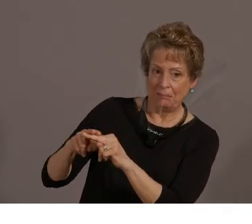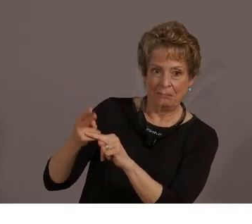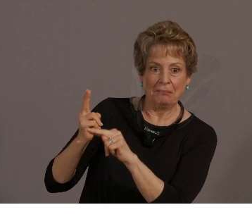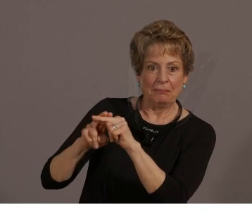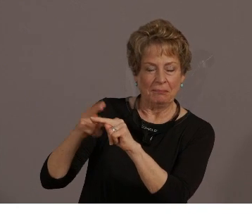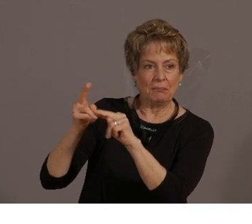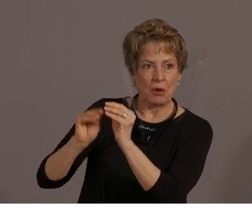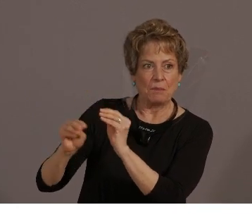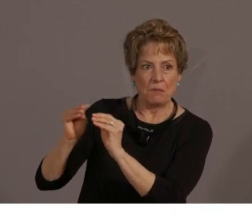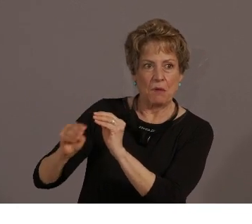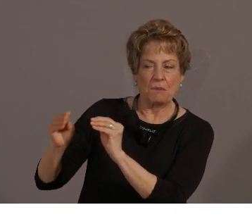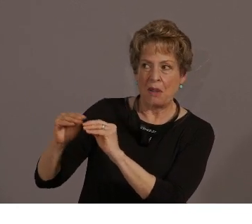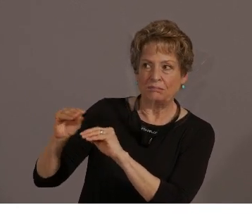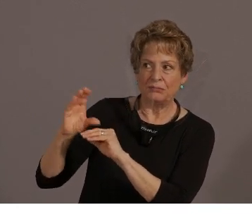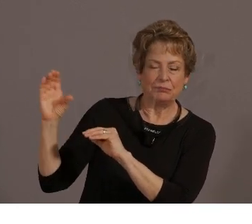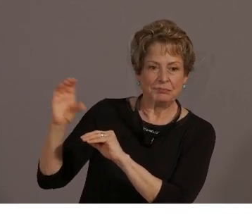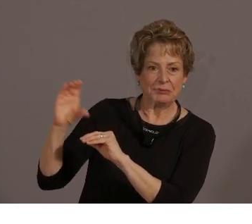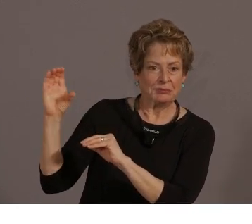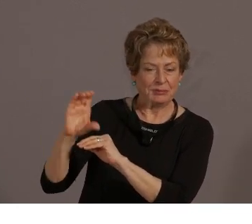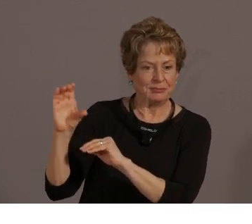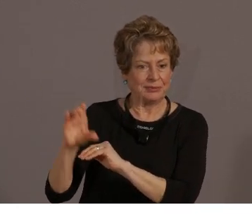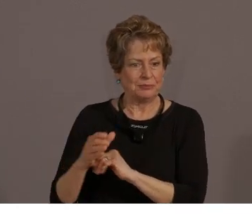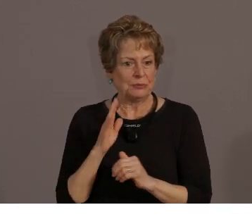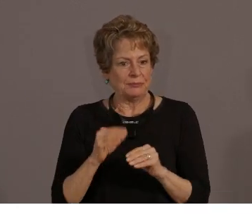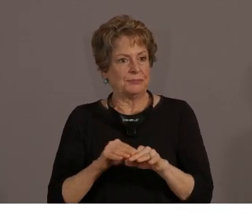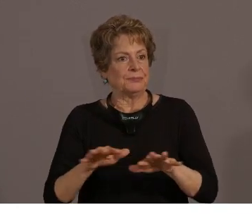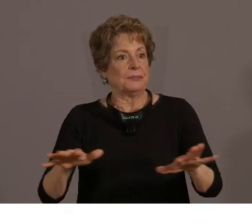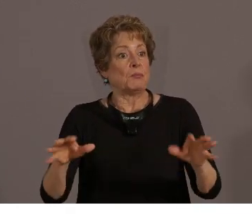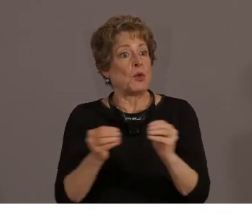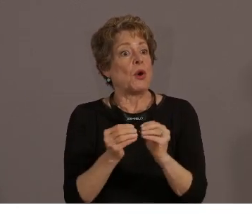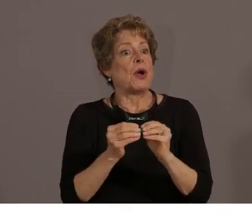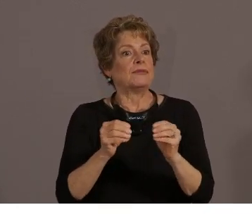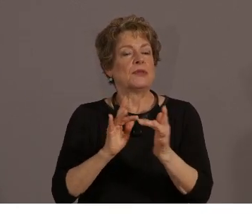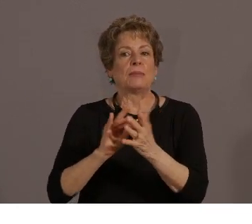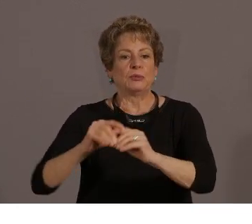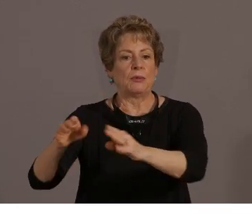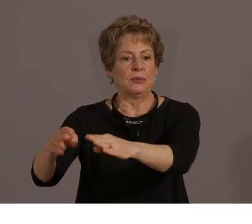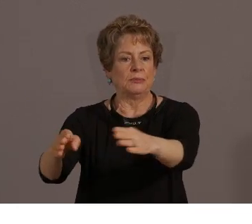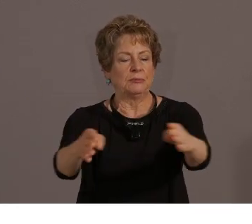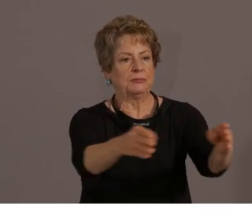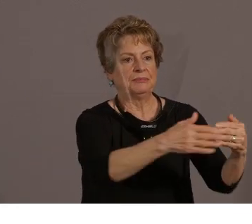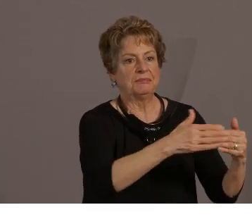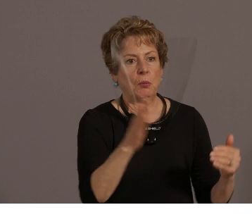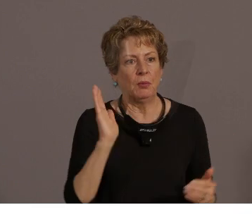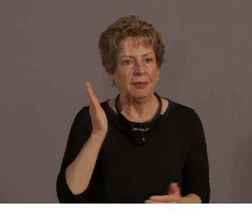continue to expand and add additional retailers over time.